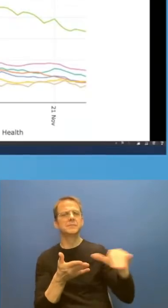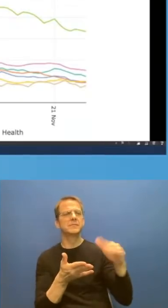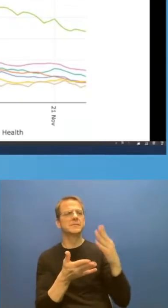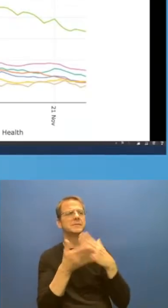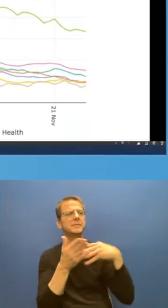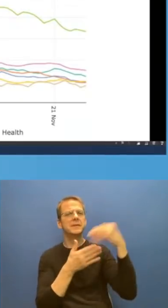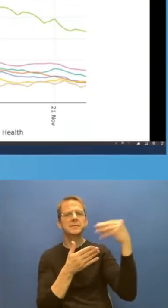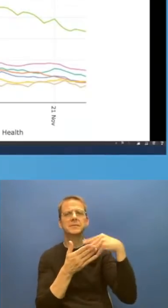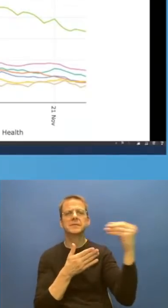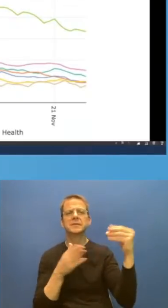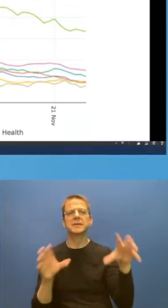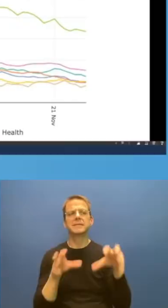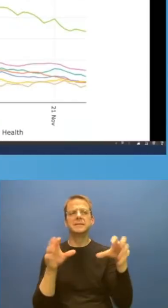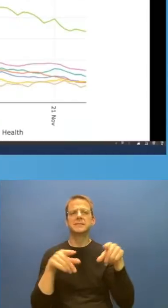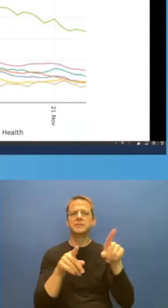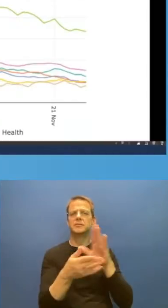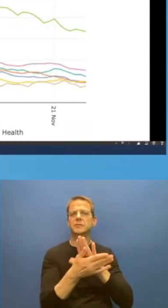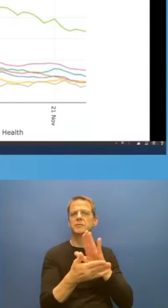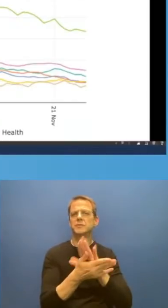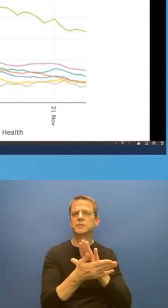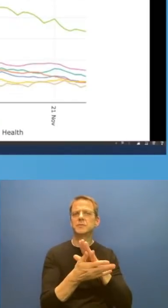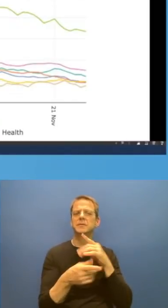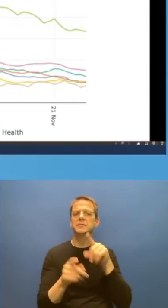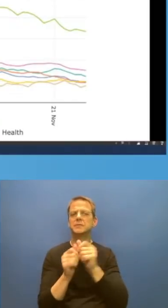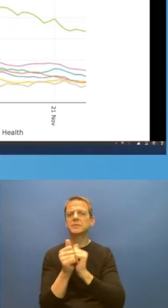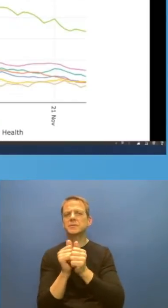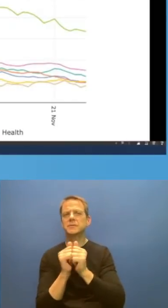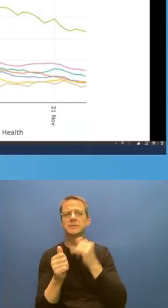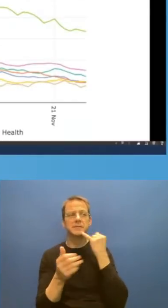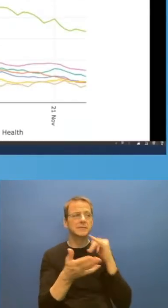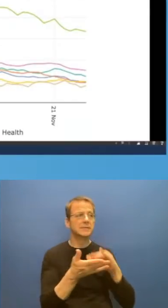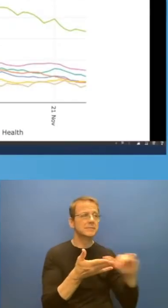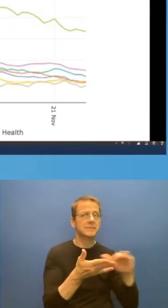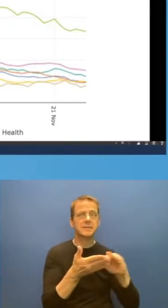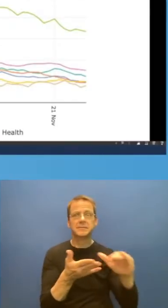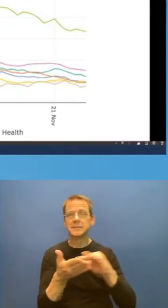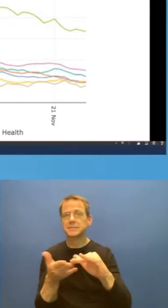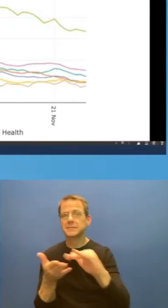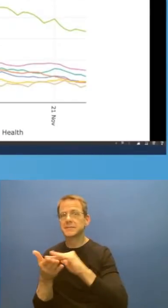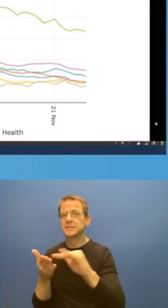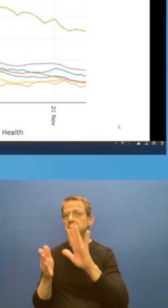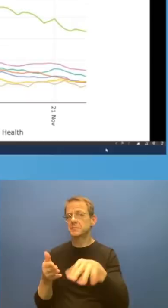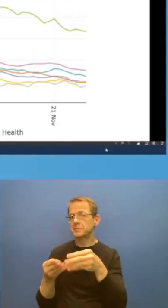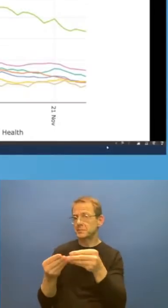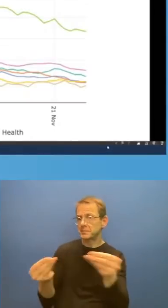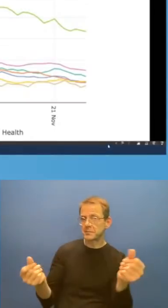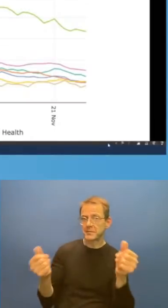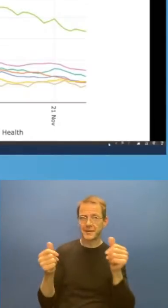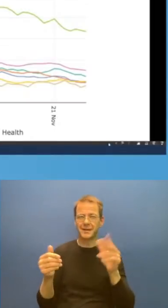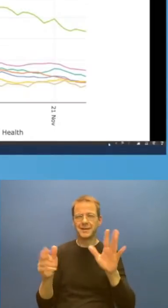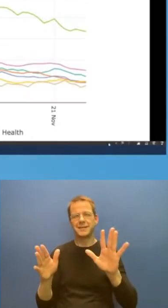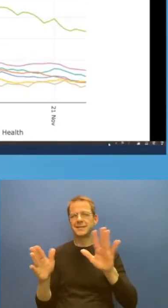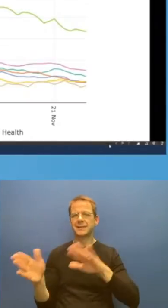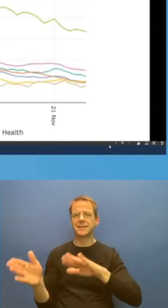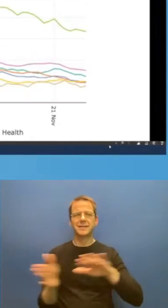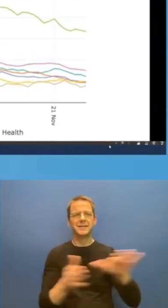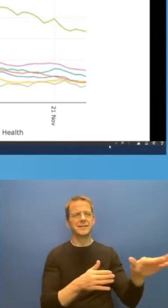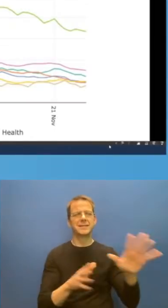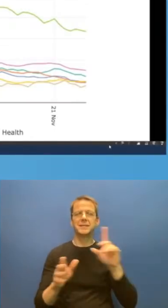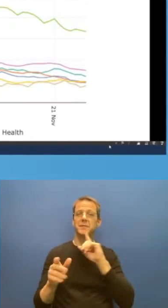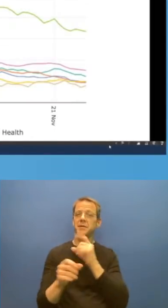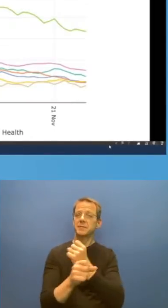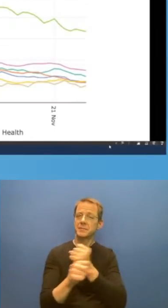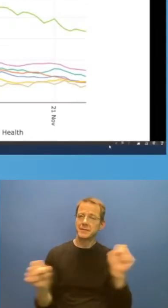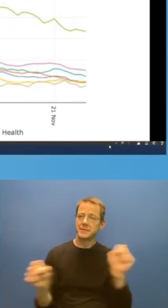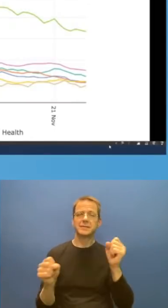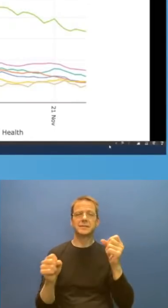would be so much safer and we wouldn't have this domination by them. We can reinforce our test, trace, and isolate system. We